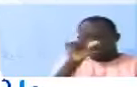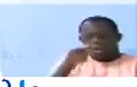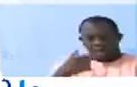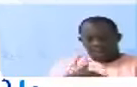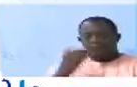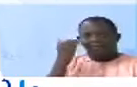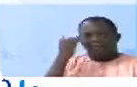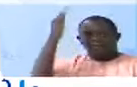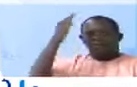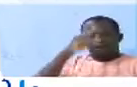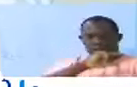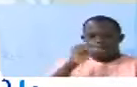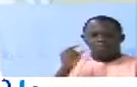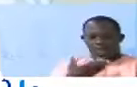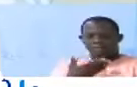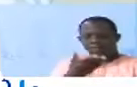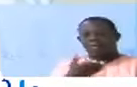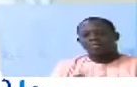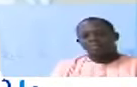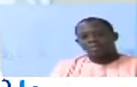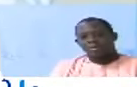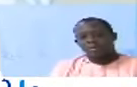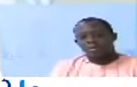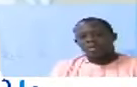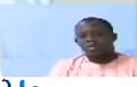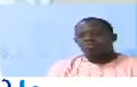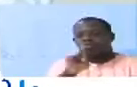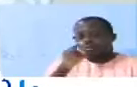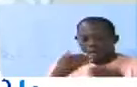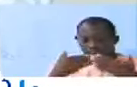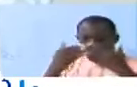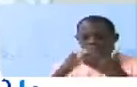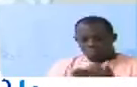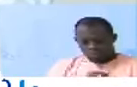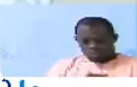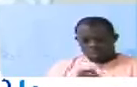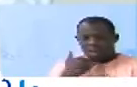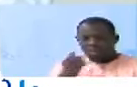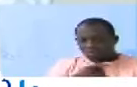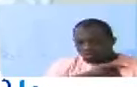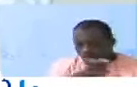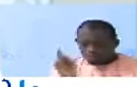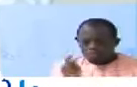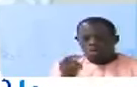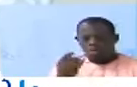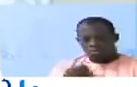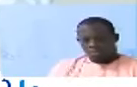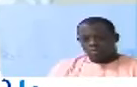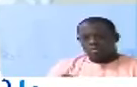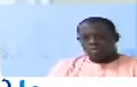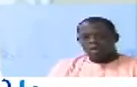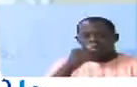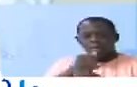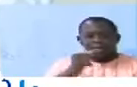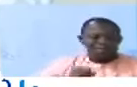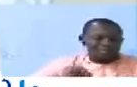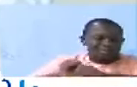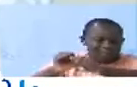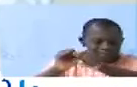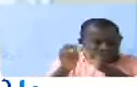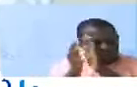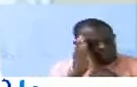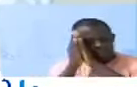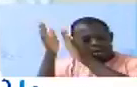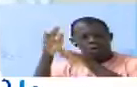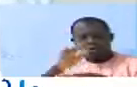have forgotten. You told us you were asked to lie on the floor, and all of you did. What,